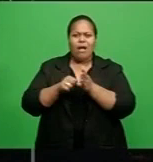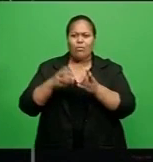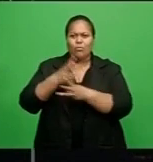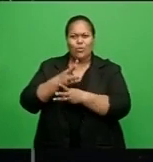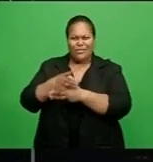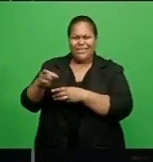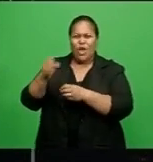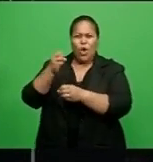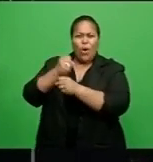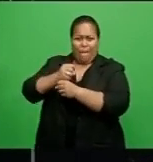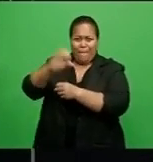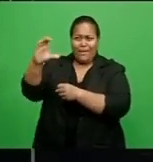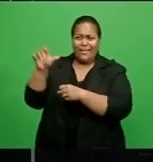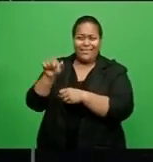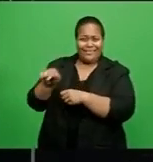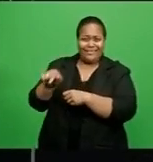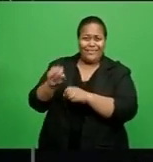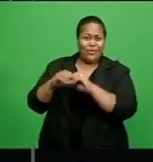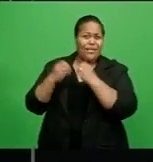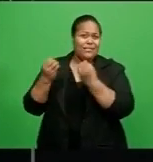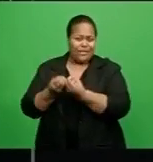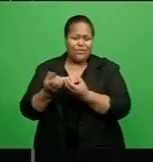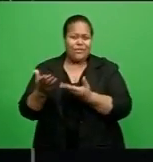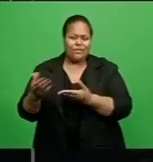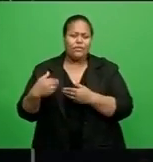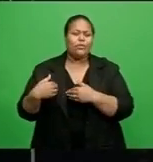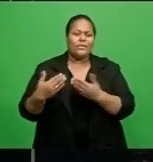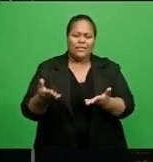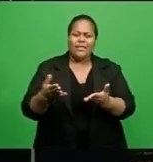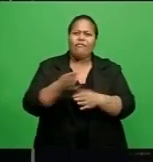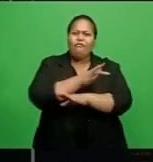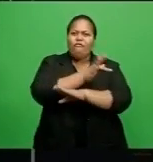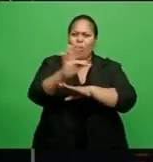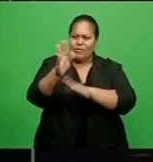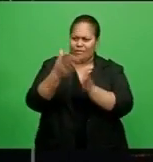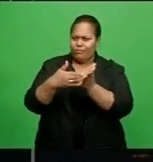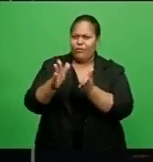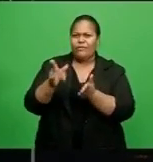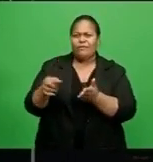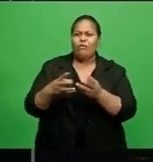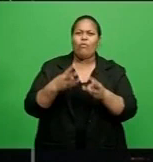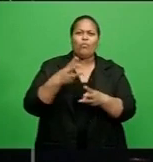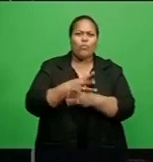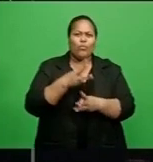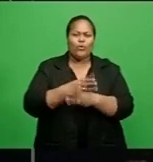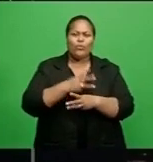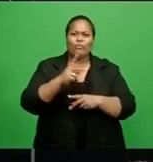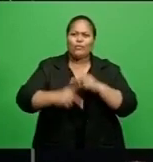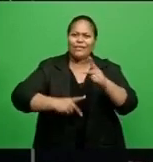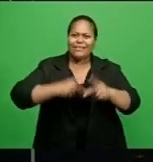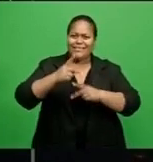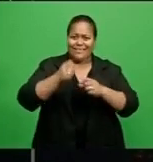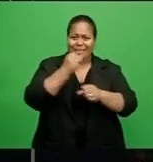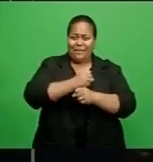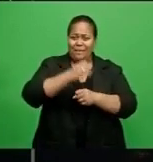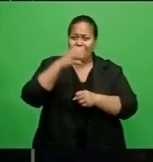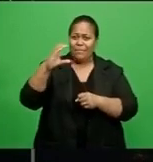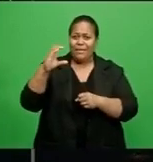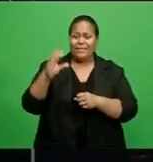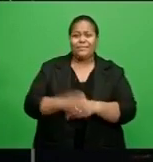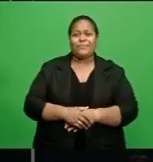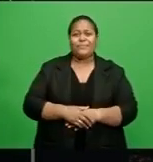Limited and other hardwood entities to grant forest certification to timber processing companies. Permanent Secretary